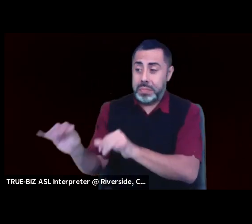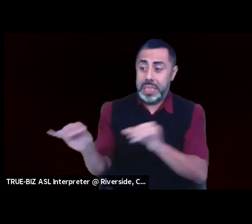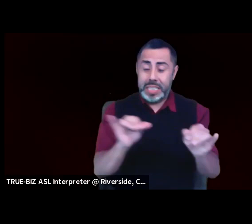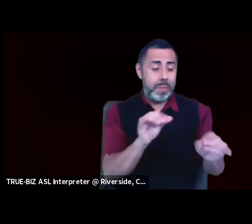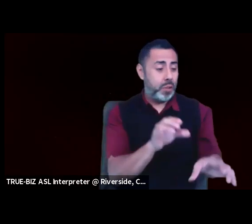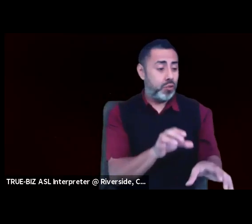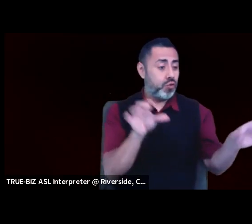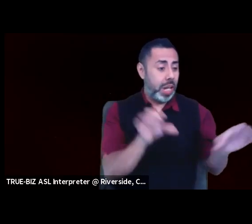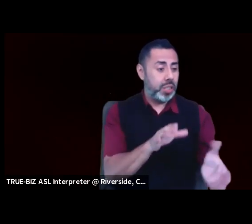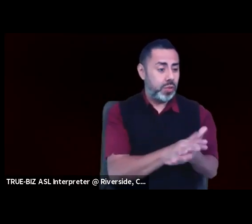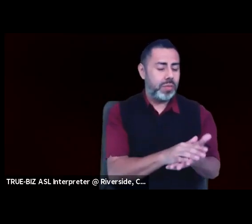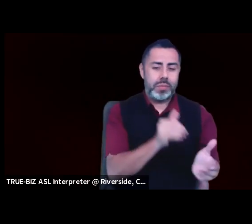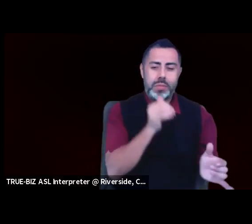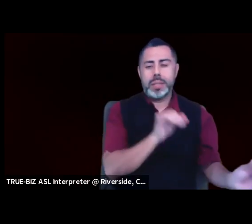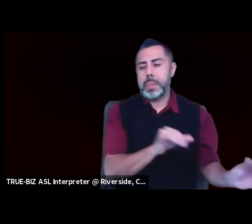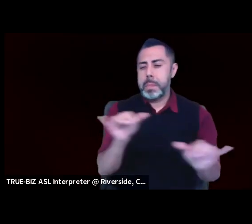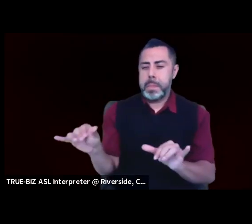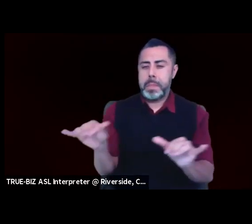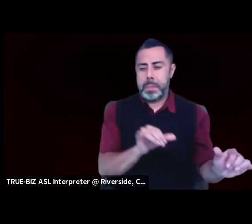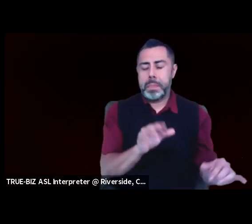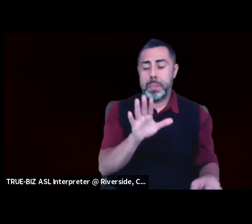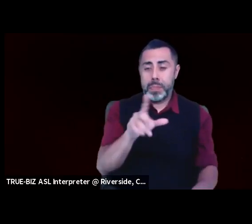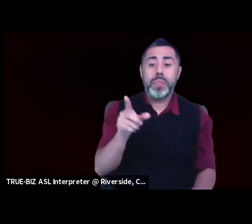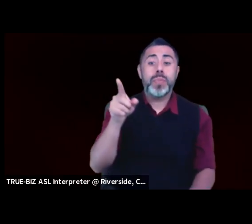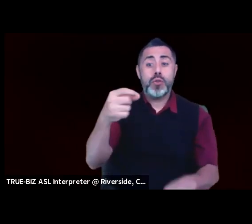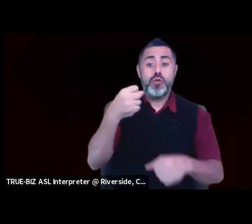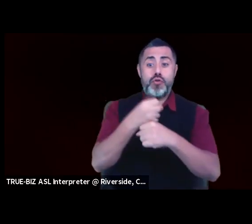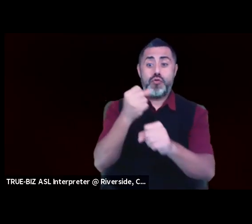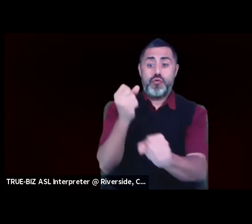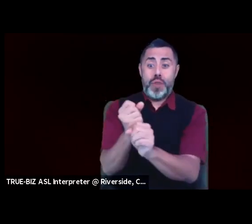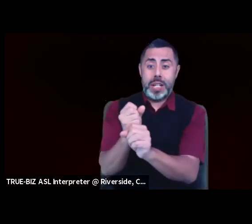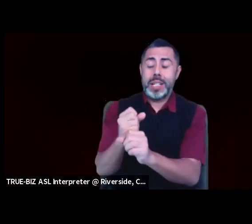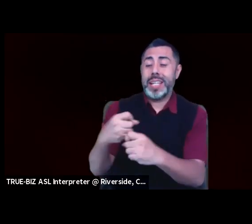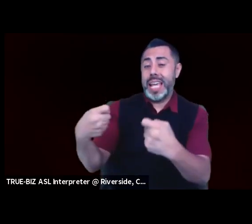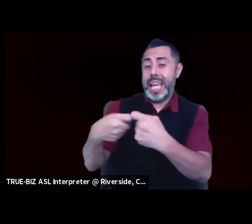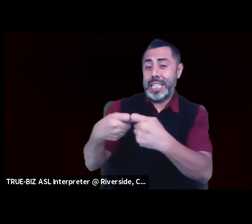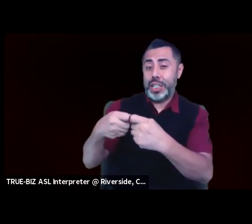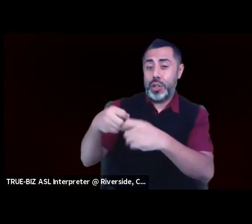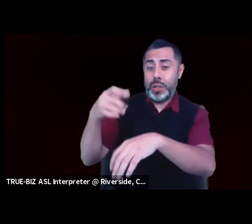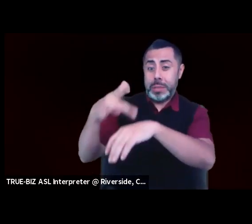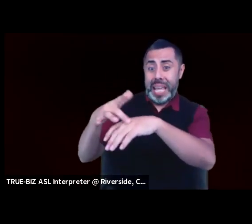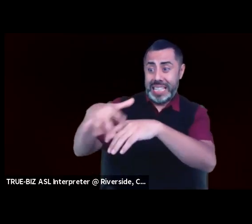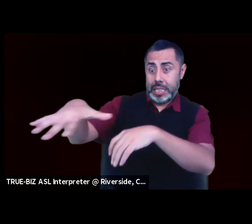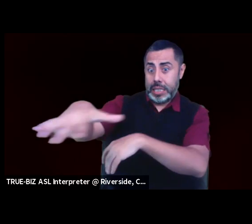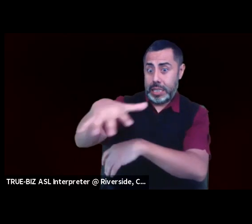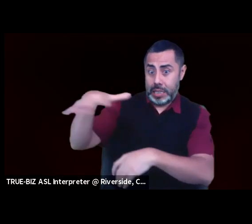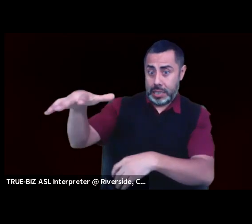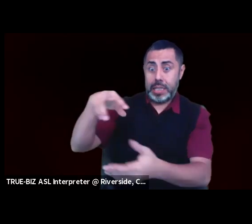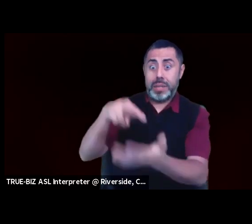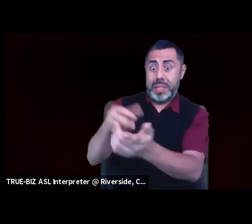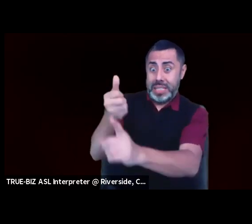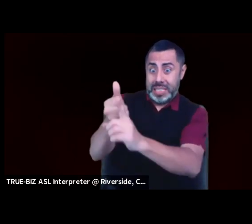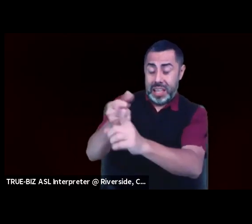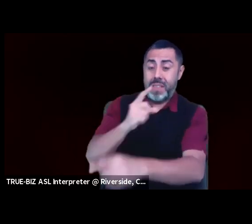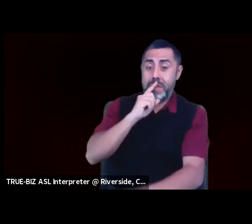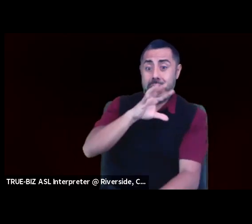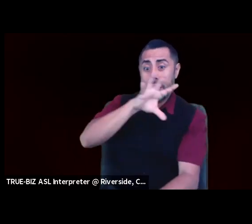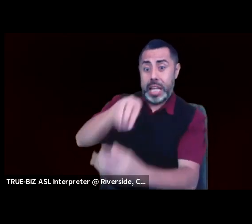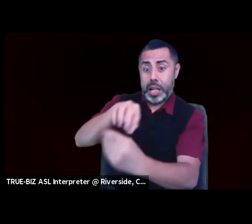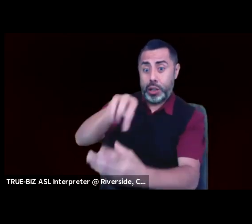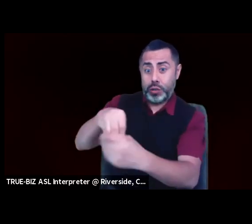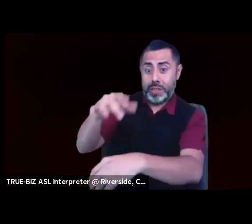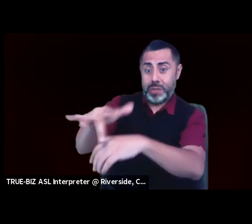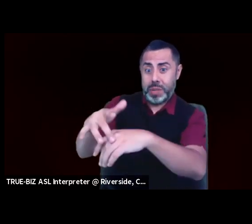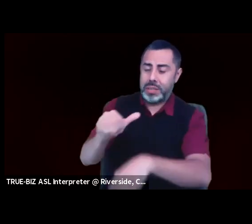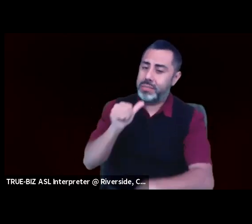creating a digital space doesn't necessarily mean that you've created an inclusive digital space. And so just to give a voice to those distinctions, which we